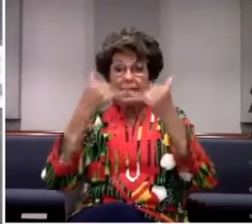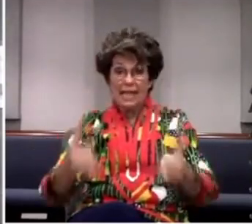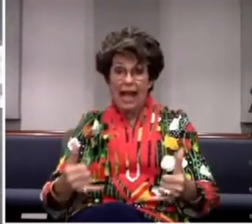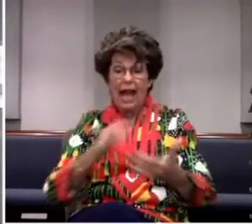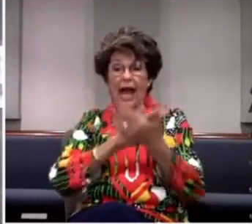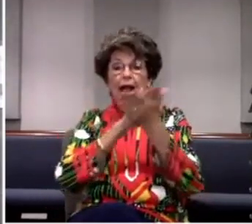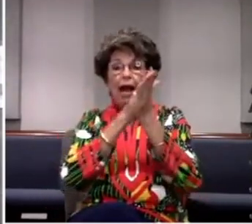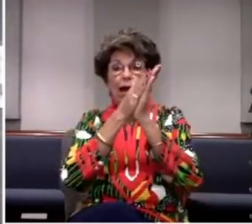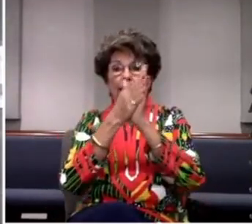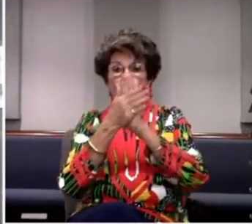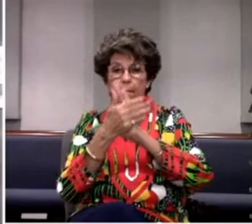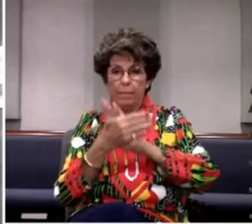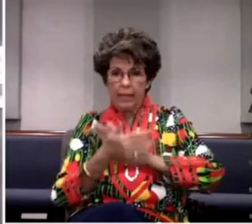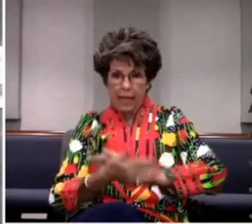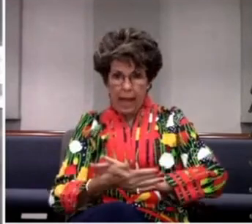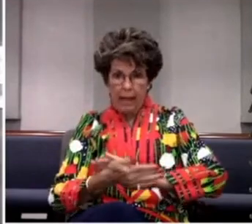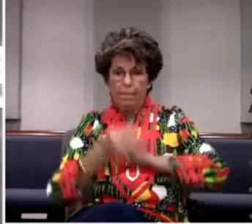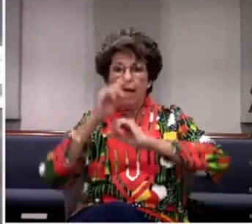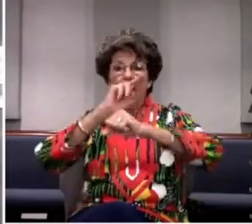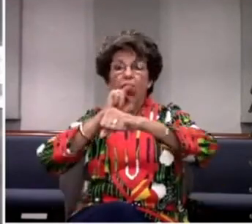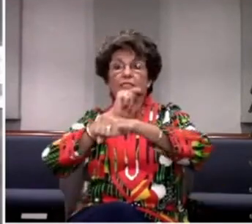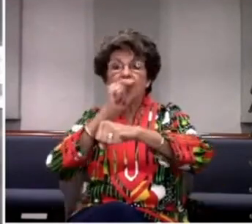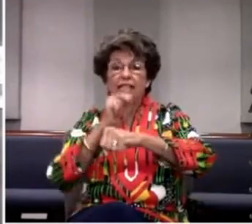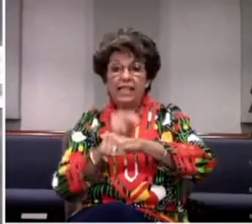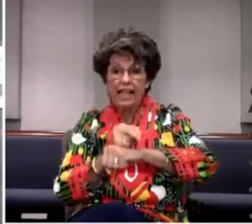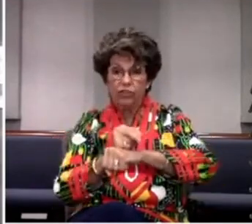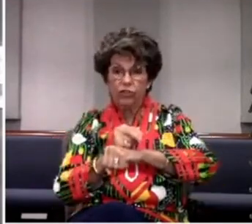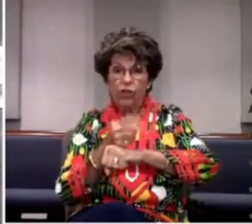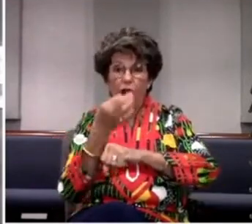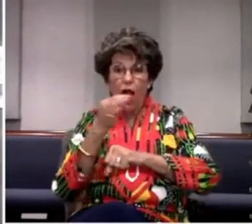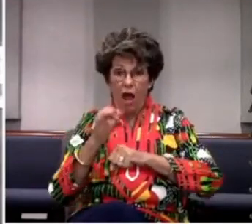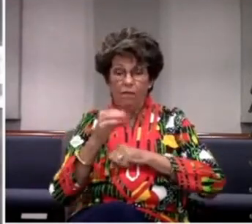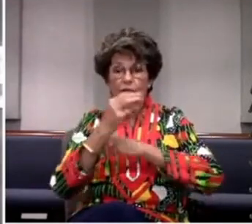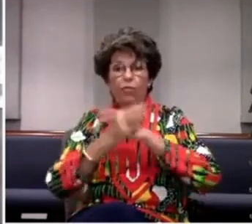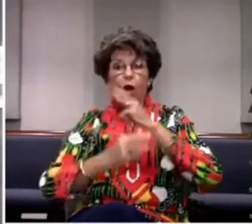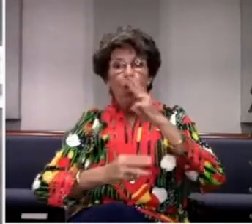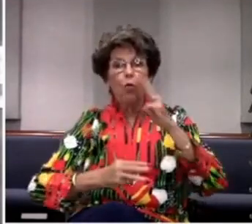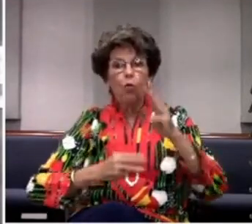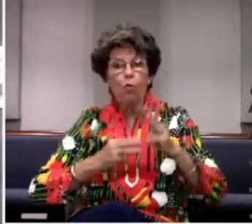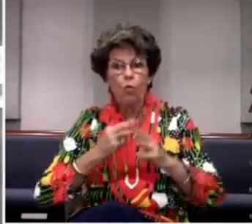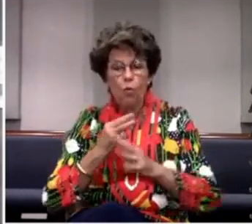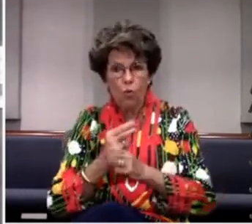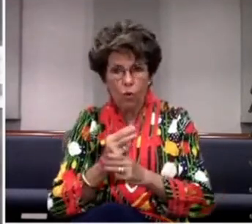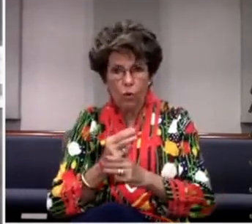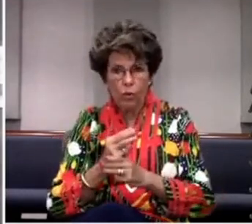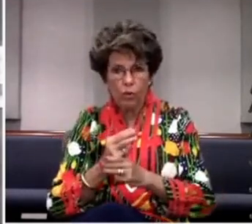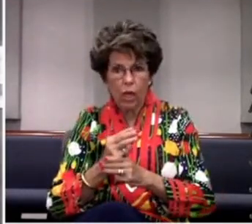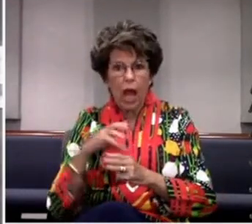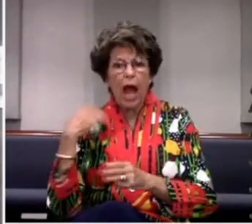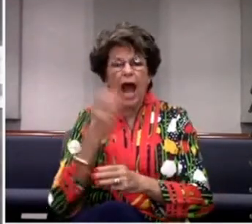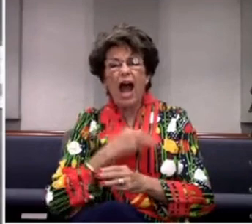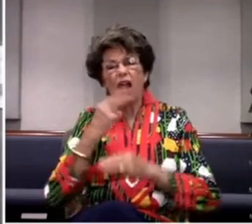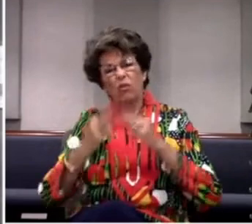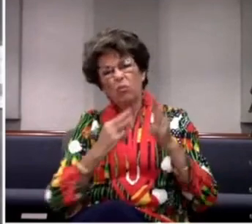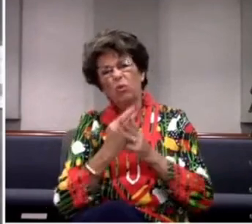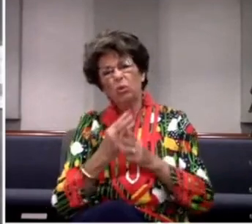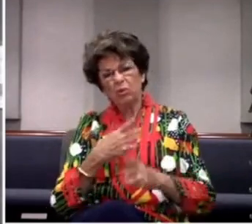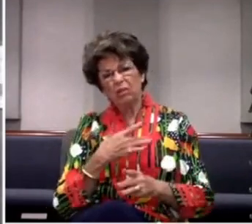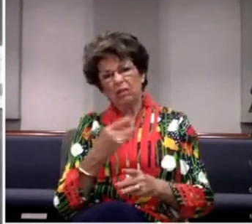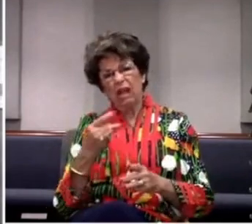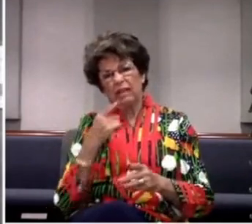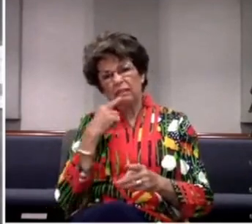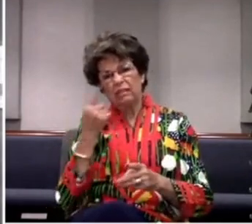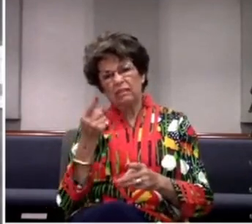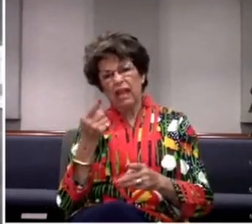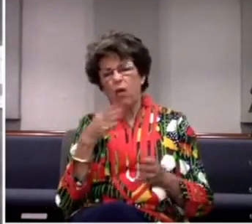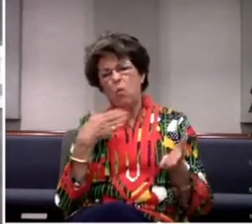the nature of the world. So our world likes to say, whenever there's a mass shooting